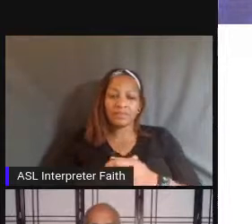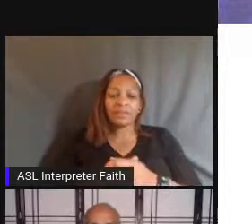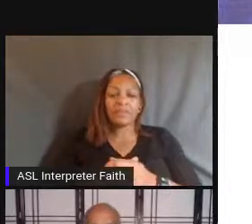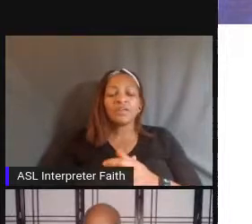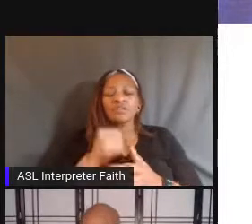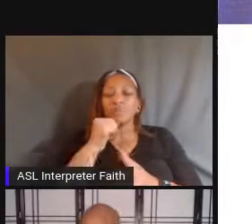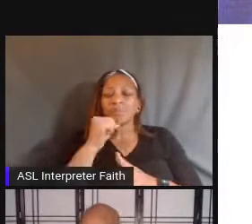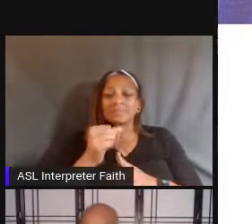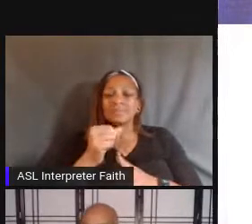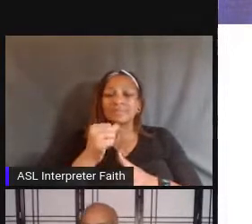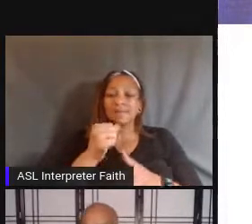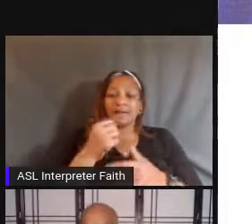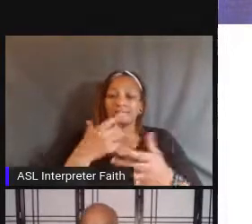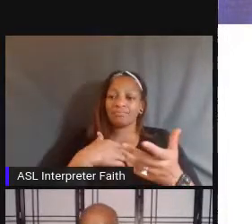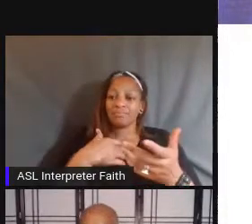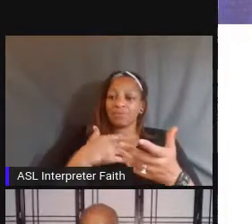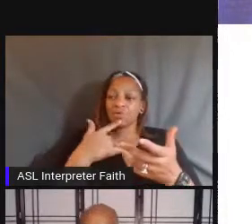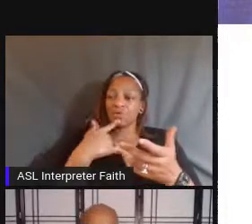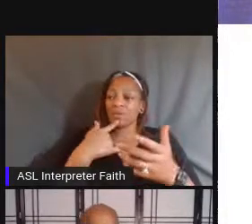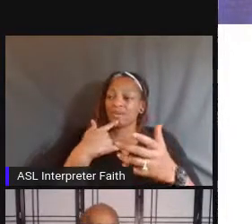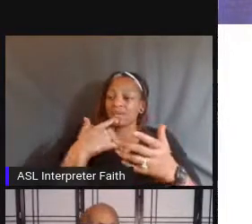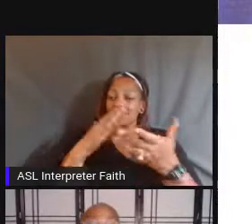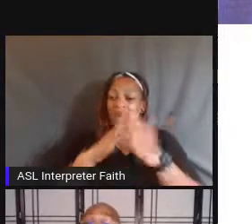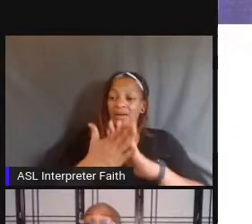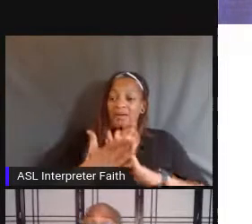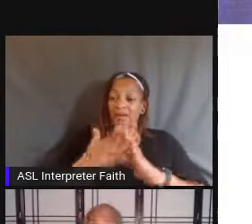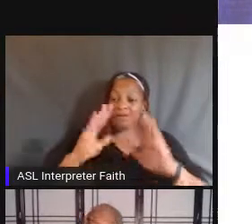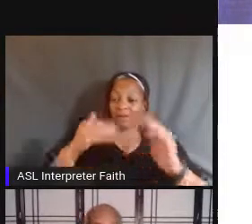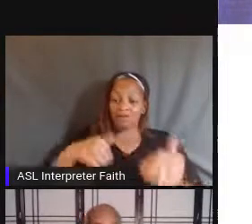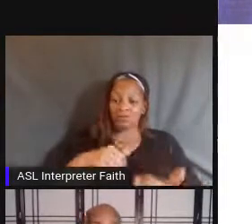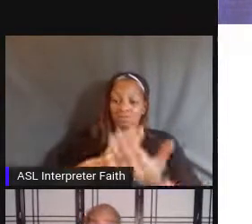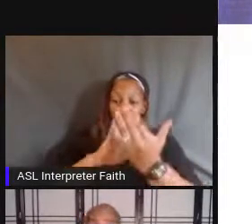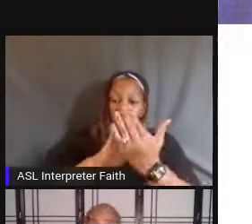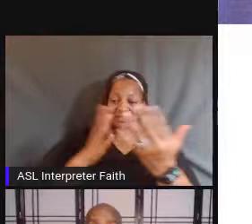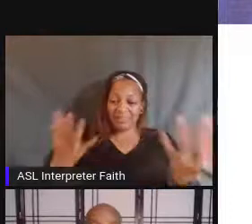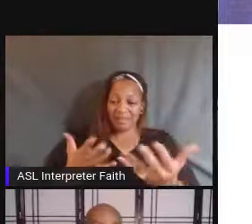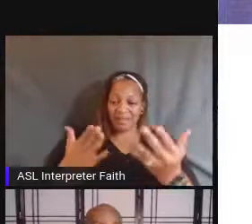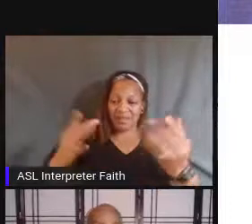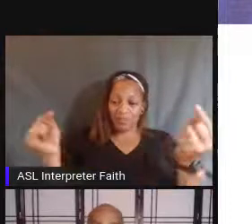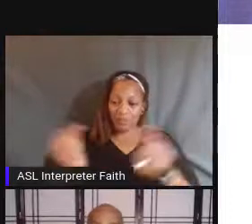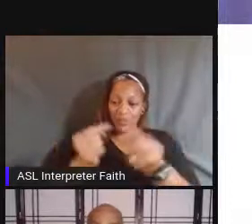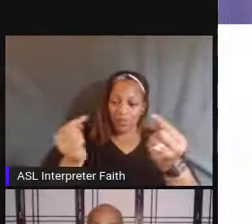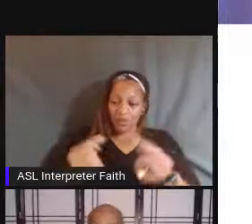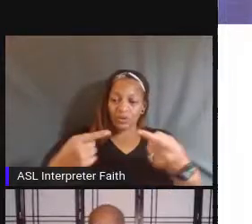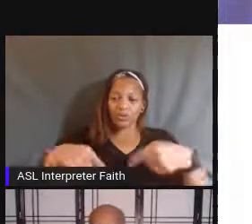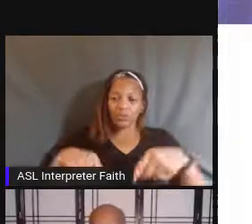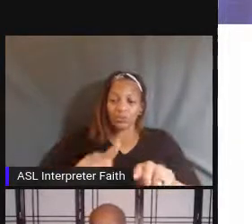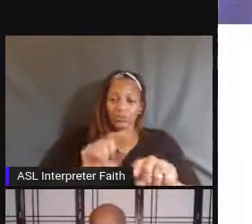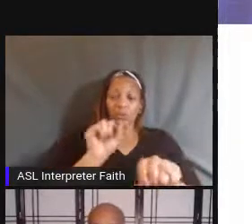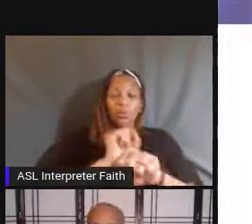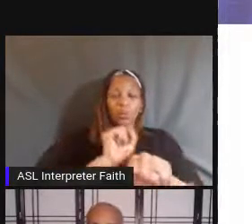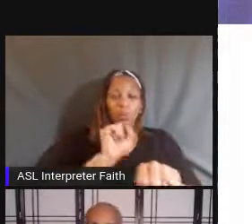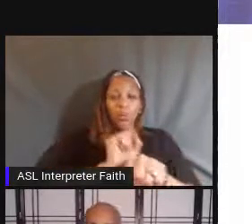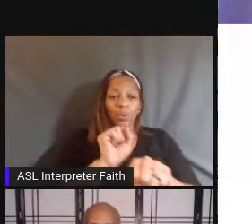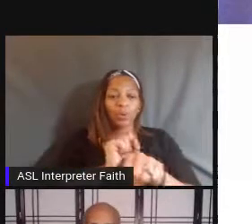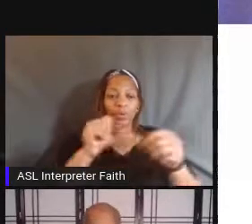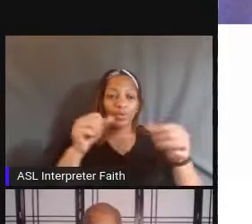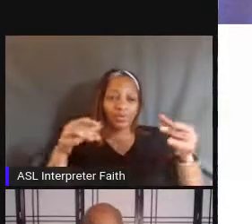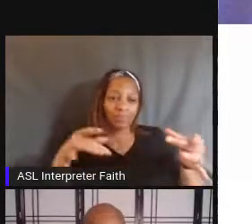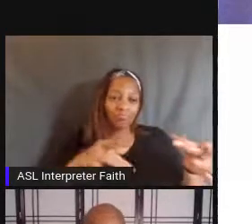or, it's both and. I can be present with the pain while working on the ease and grace and comfort.